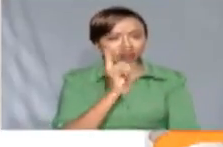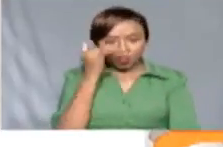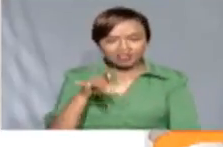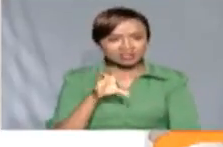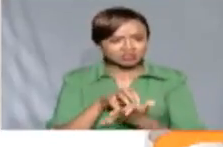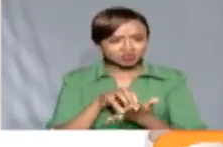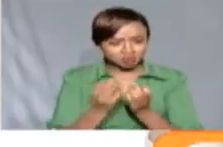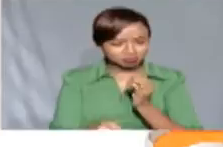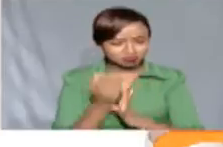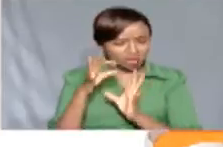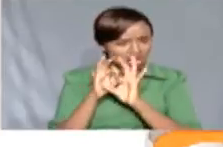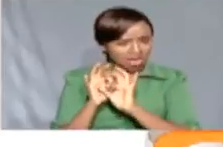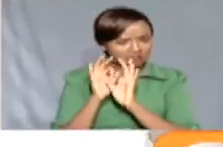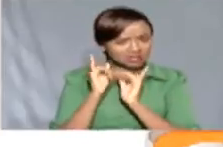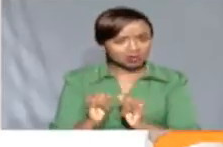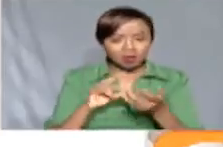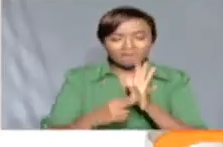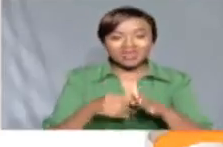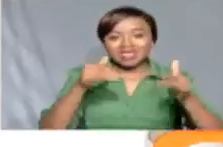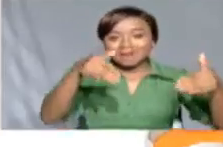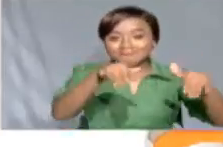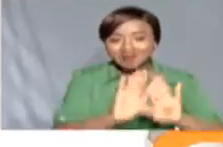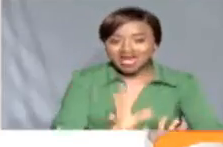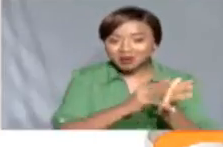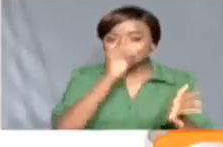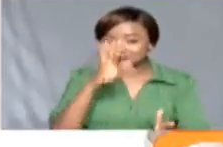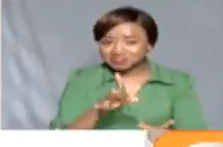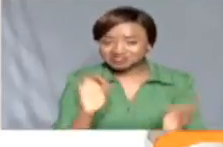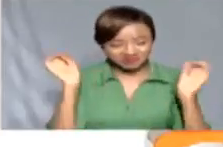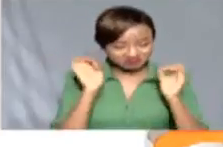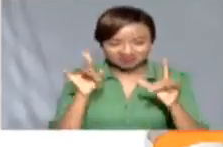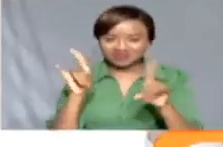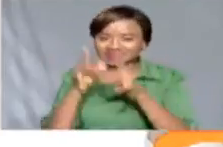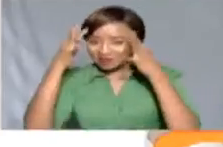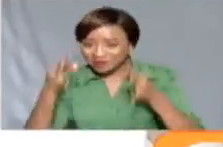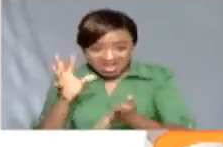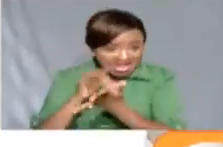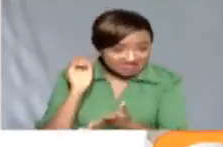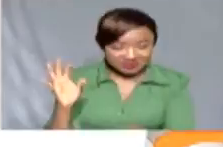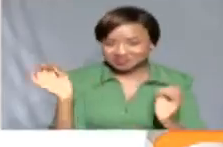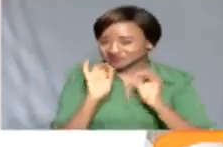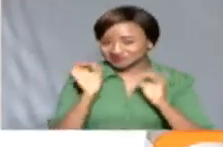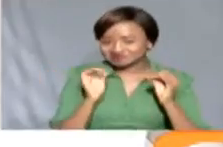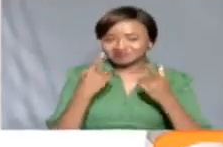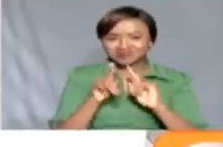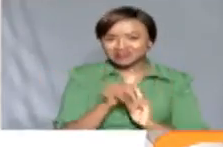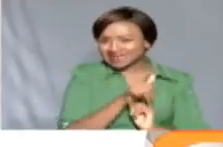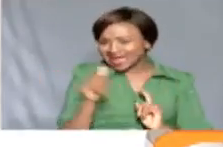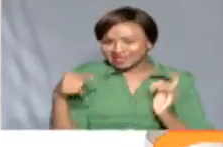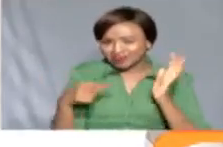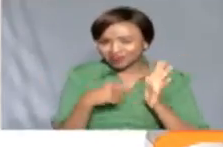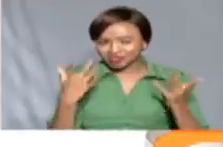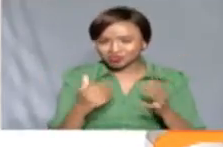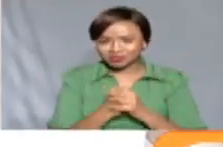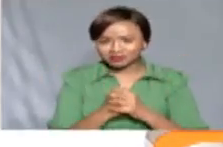a new culture. Burials won't be expensive, same as weddings. But Imelda Njoroge has a different twist. She